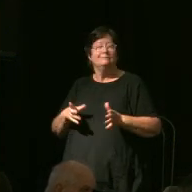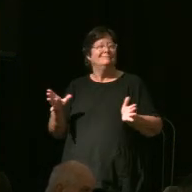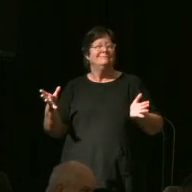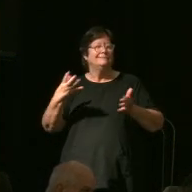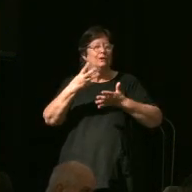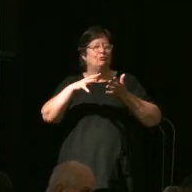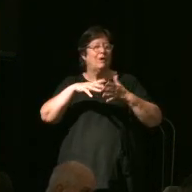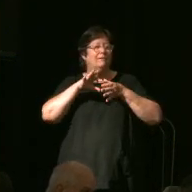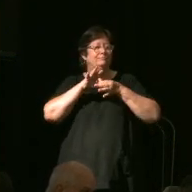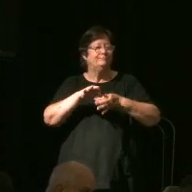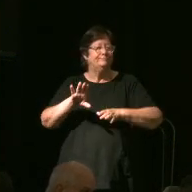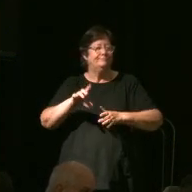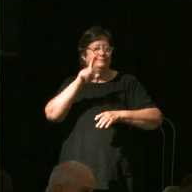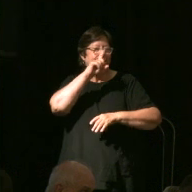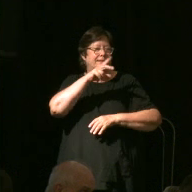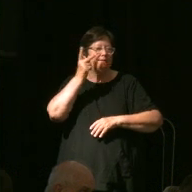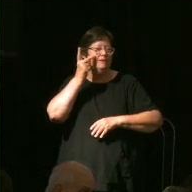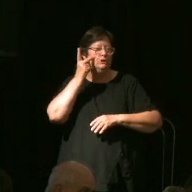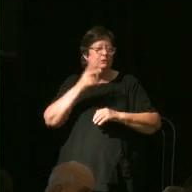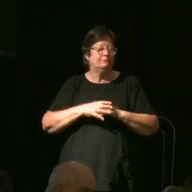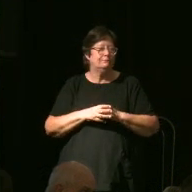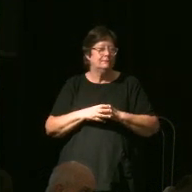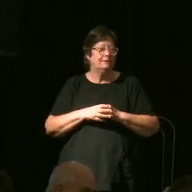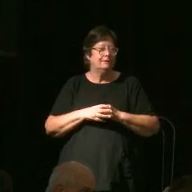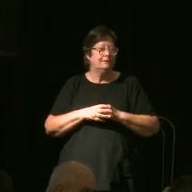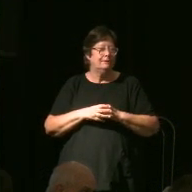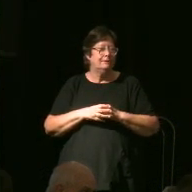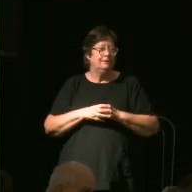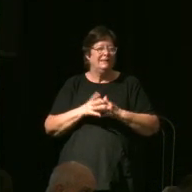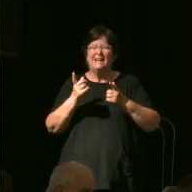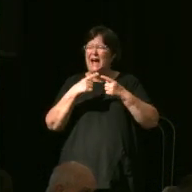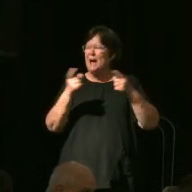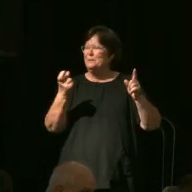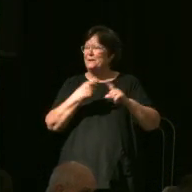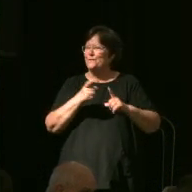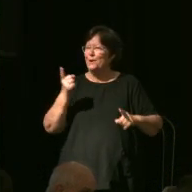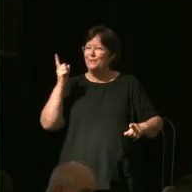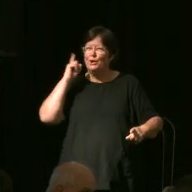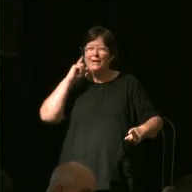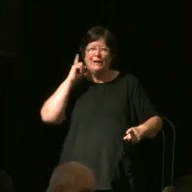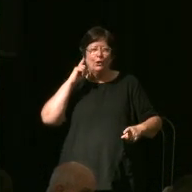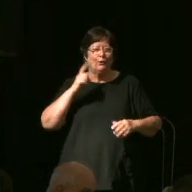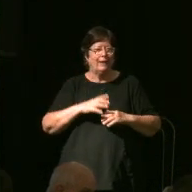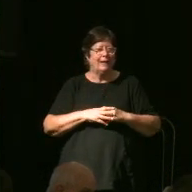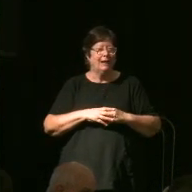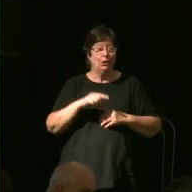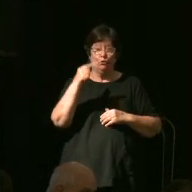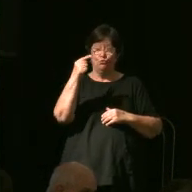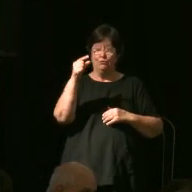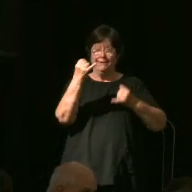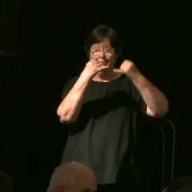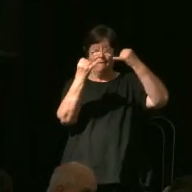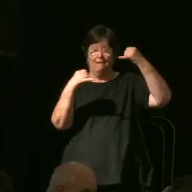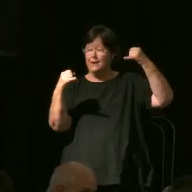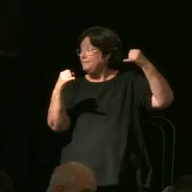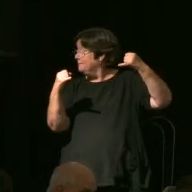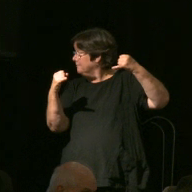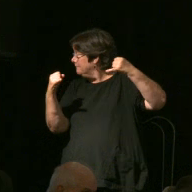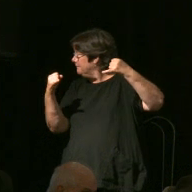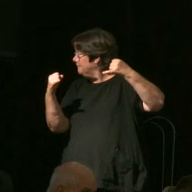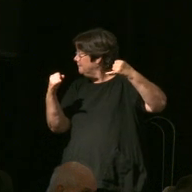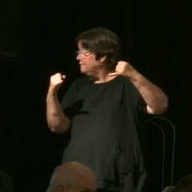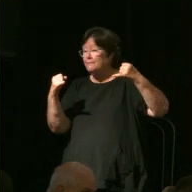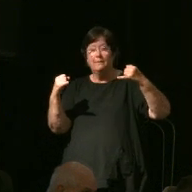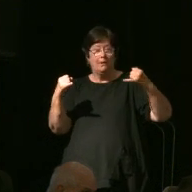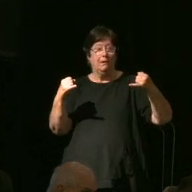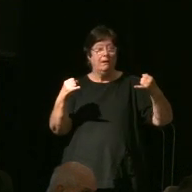vision. And it's the opposite way as their hearing. So for the green line, they have